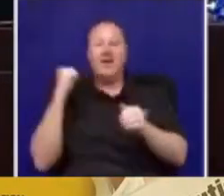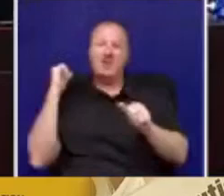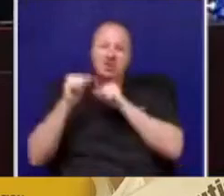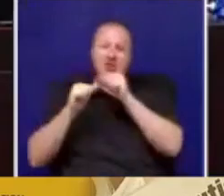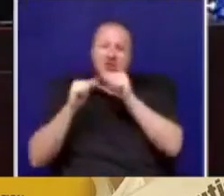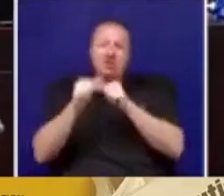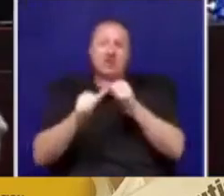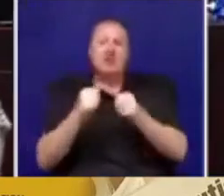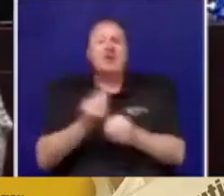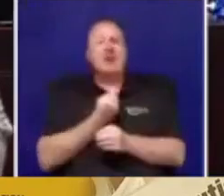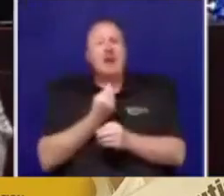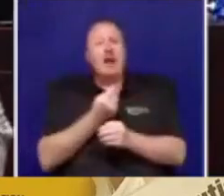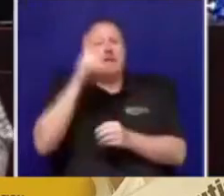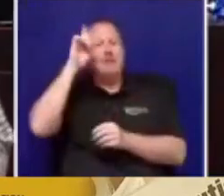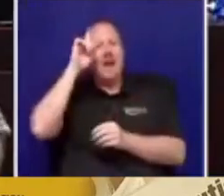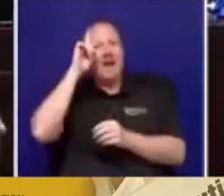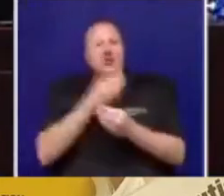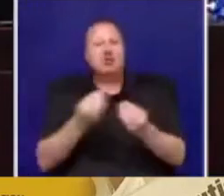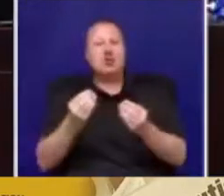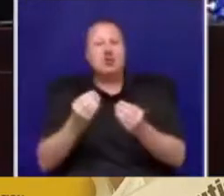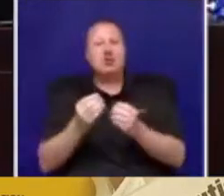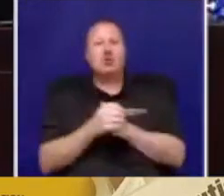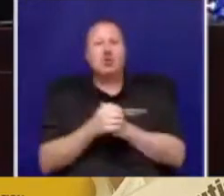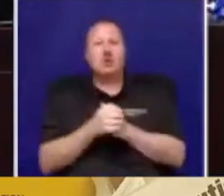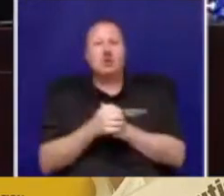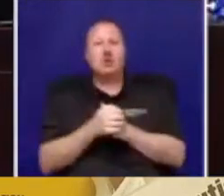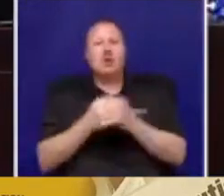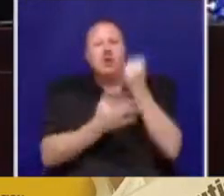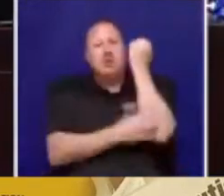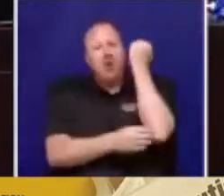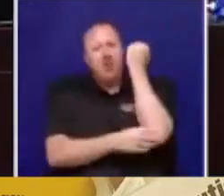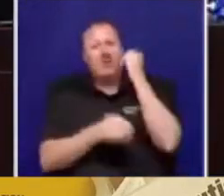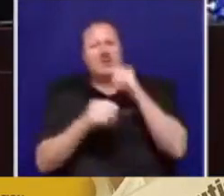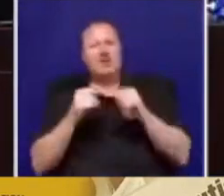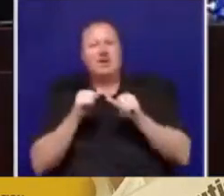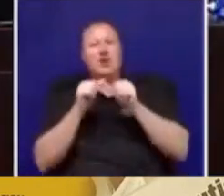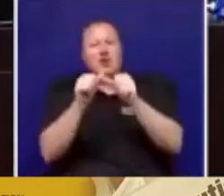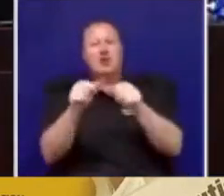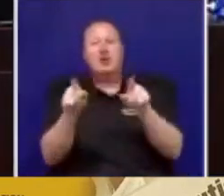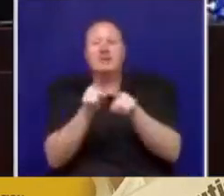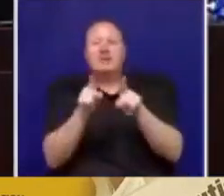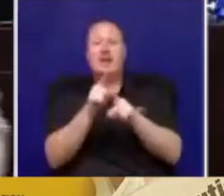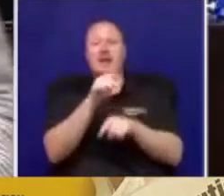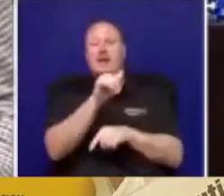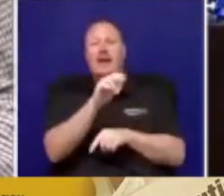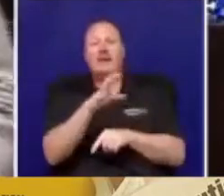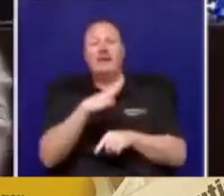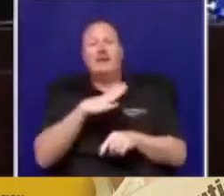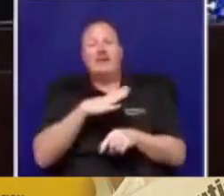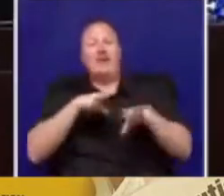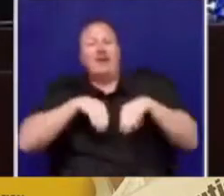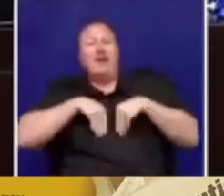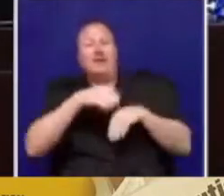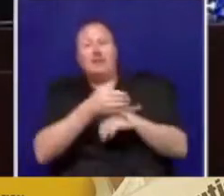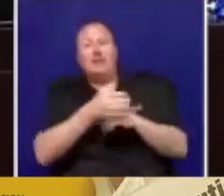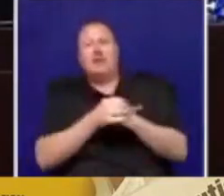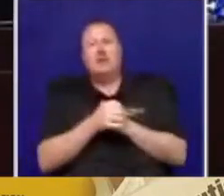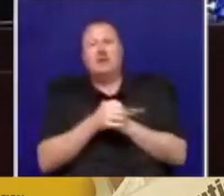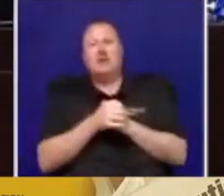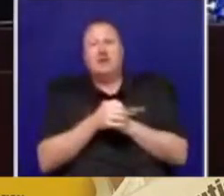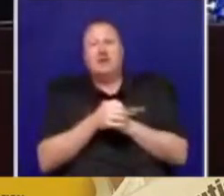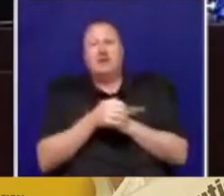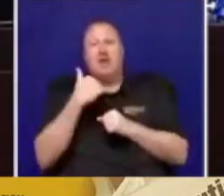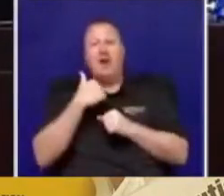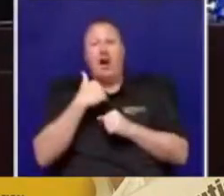young Black children who are shackled in poverty like this government is only too happy to have. I want to say,